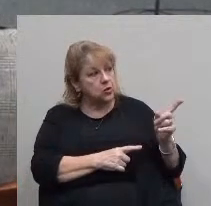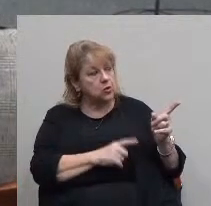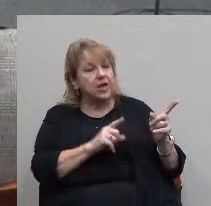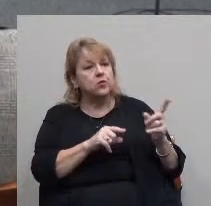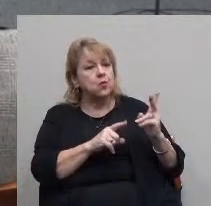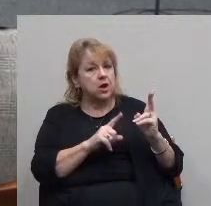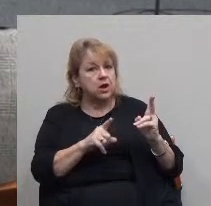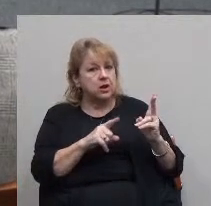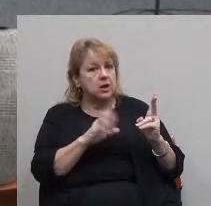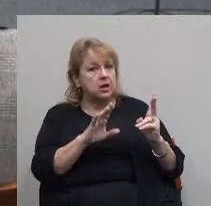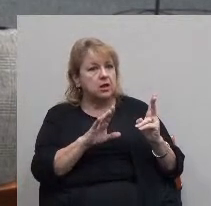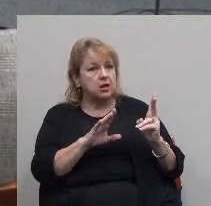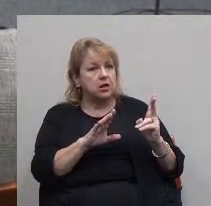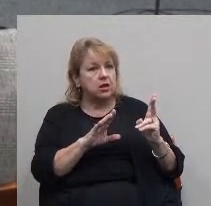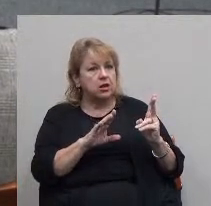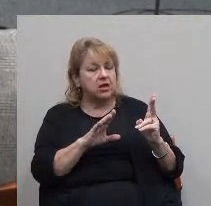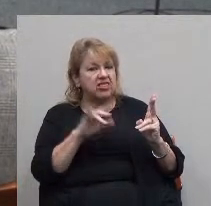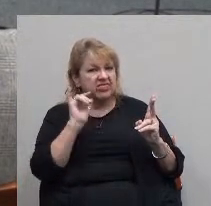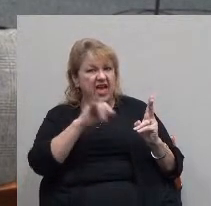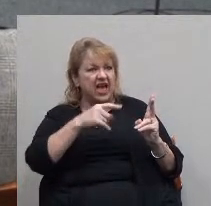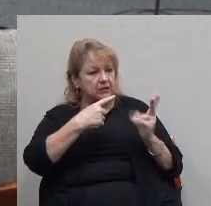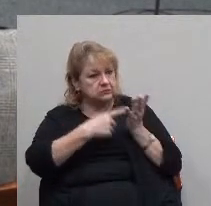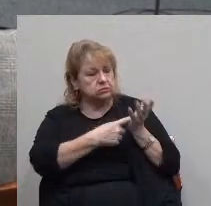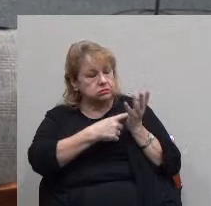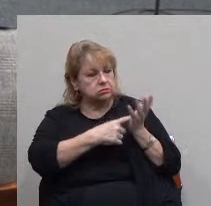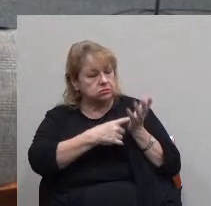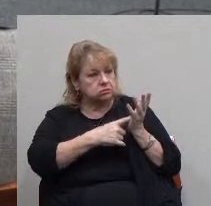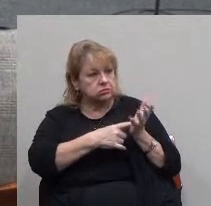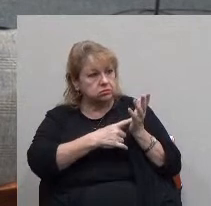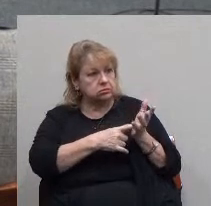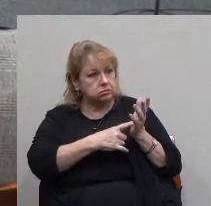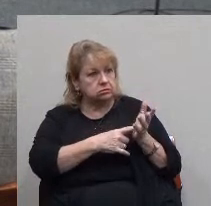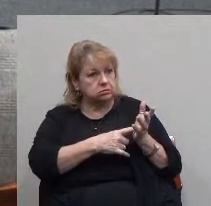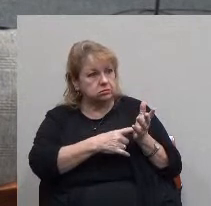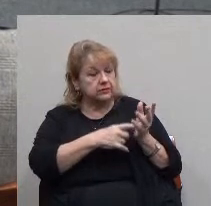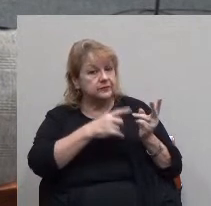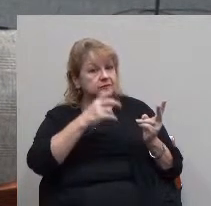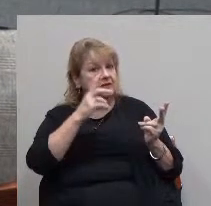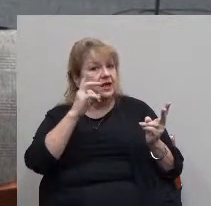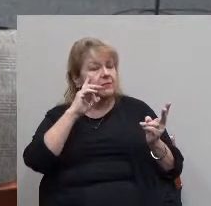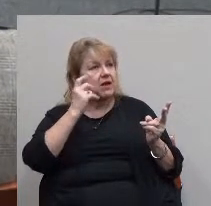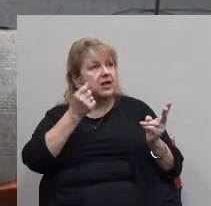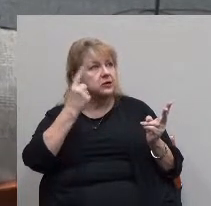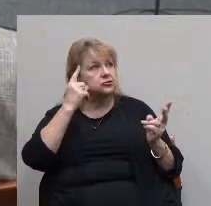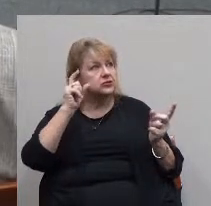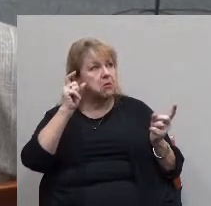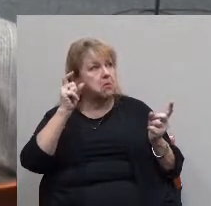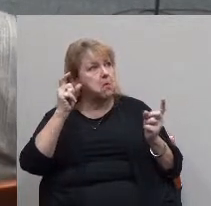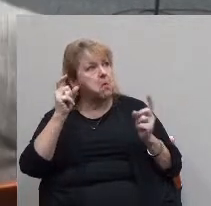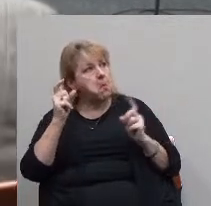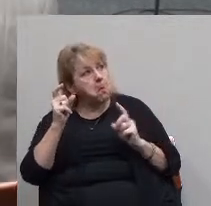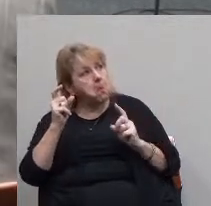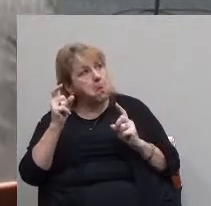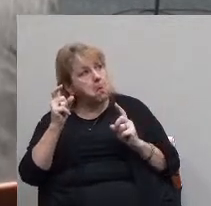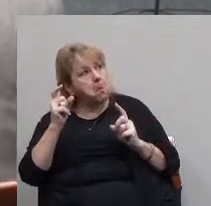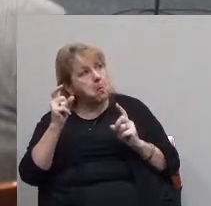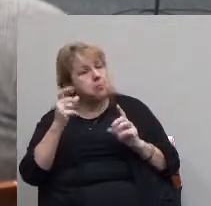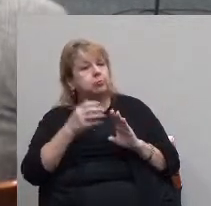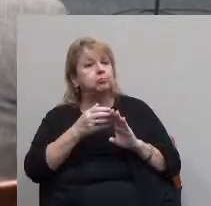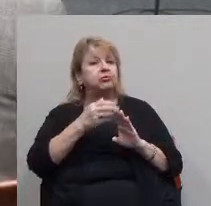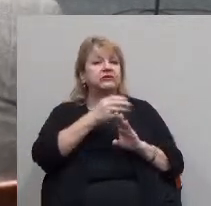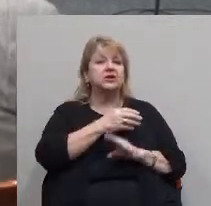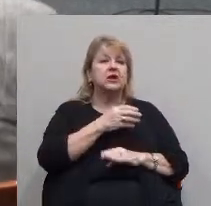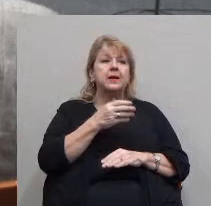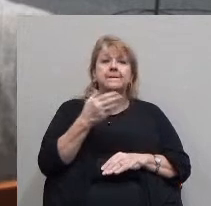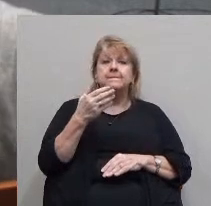Yeah, try, yeah. yeah, over that, and came away with a different understanding than what I did with some of